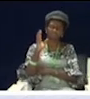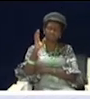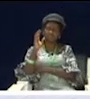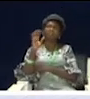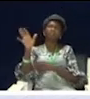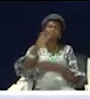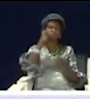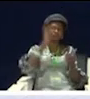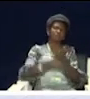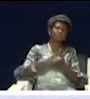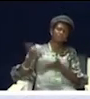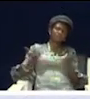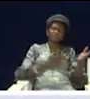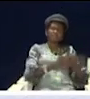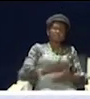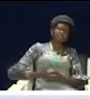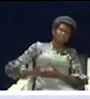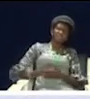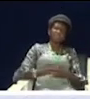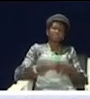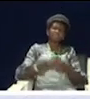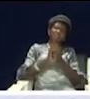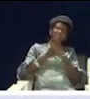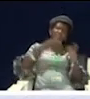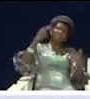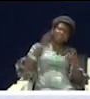your wife will carry a baby.